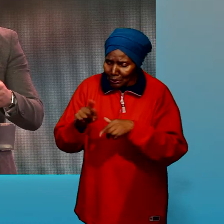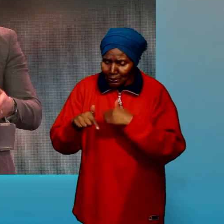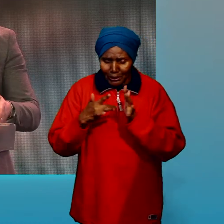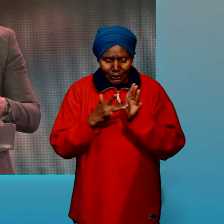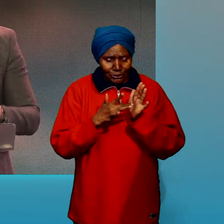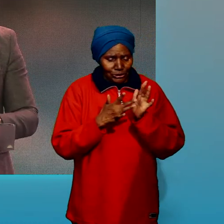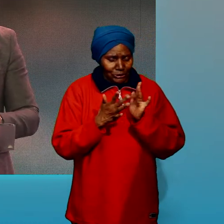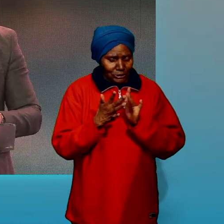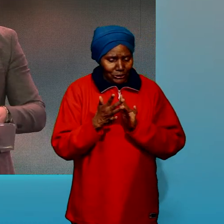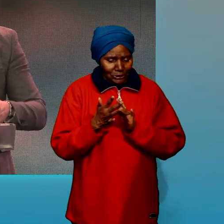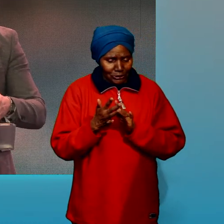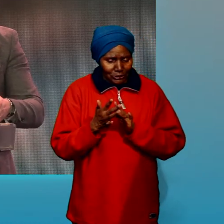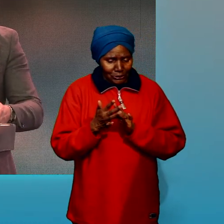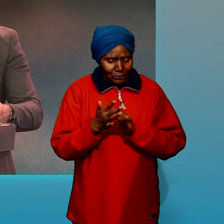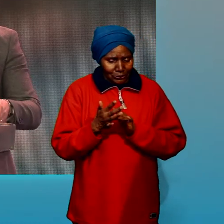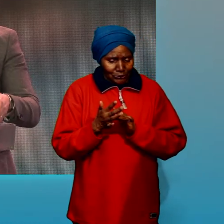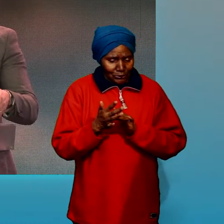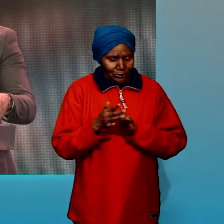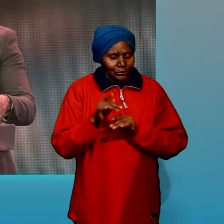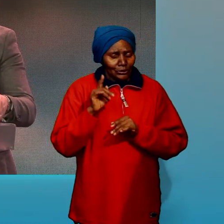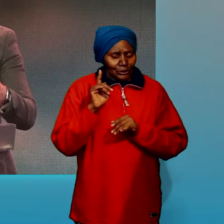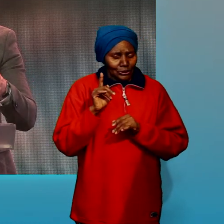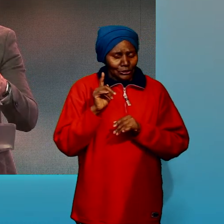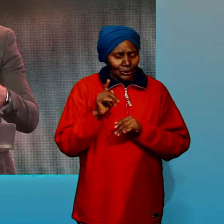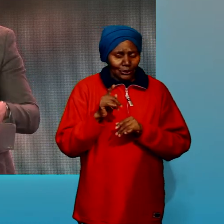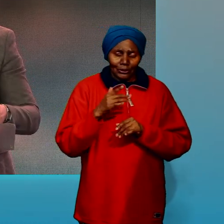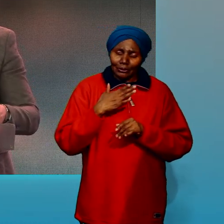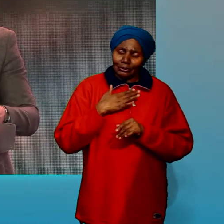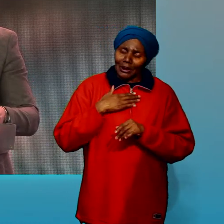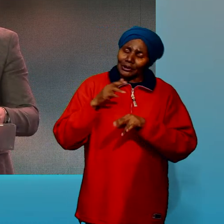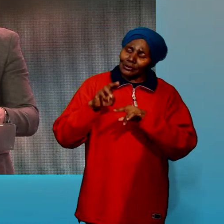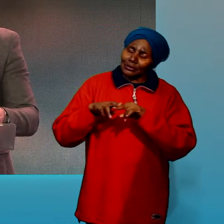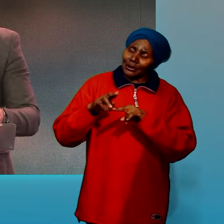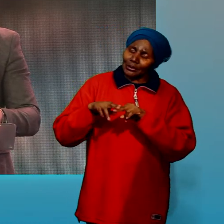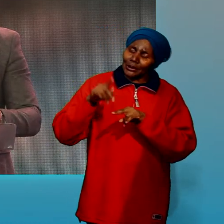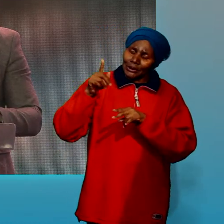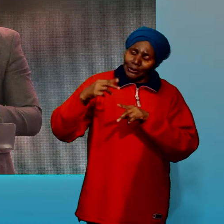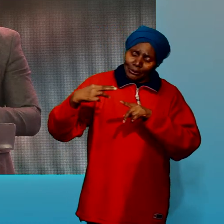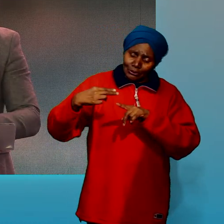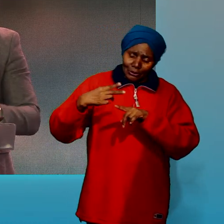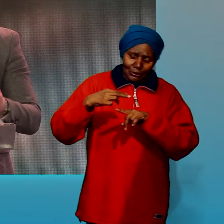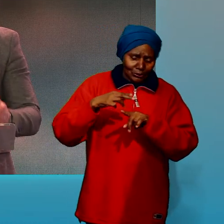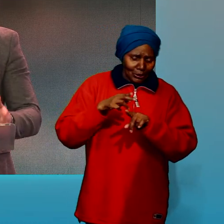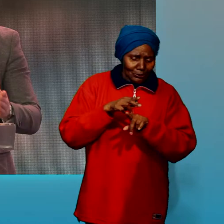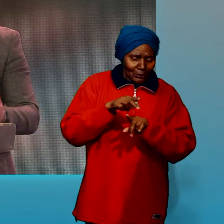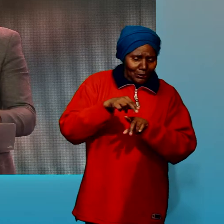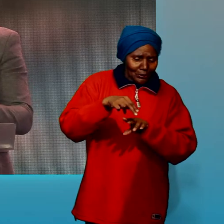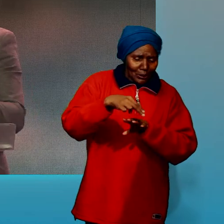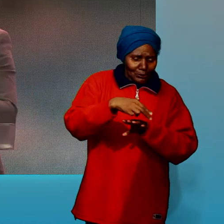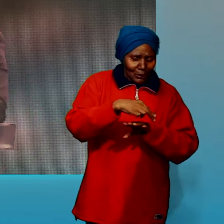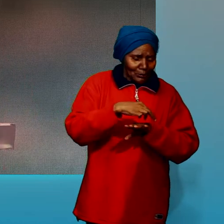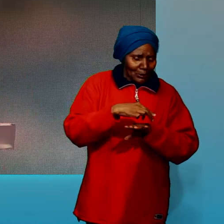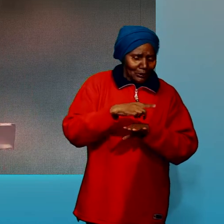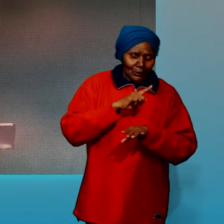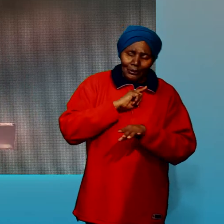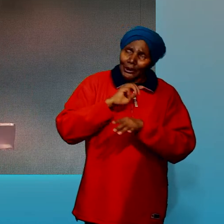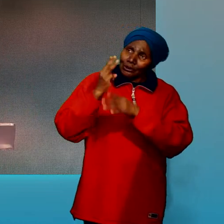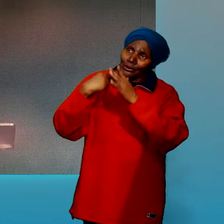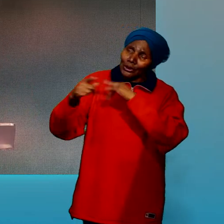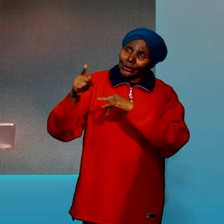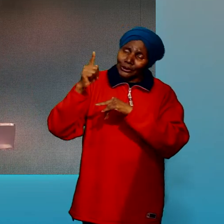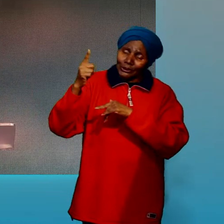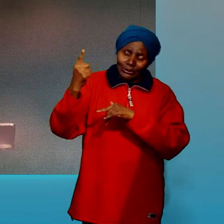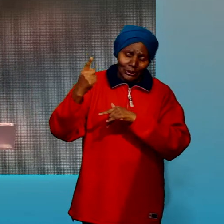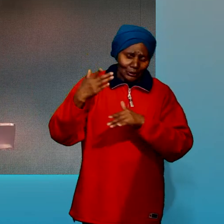1, "My Father is the vine dresser." God does the work in our